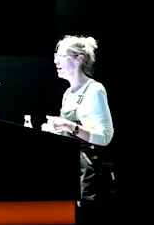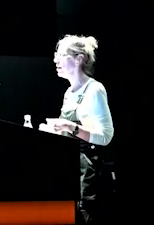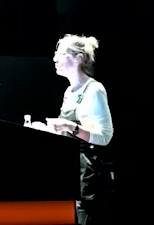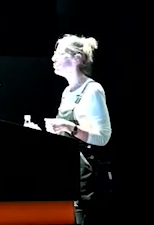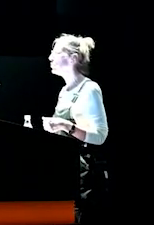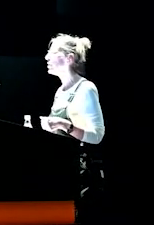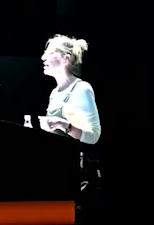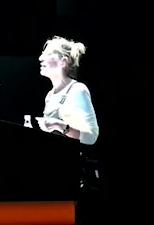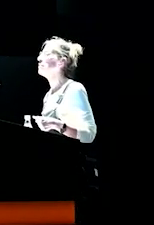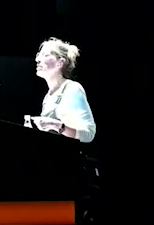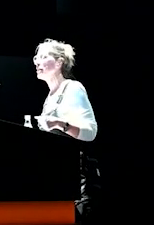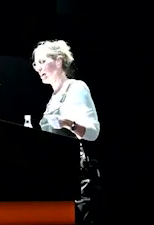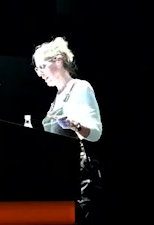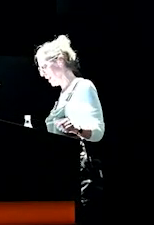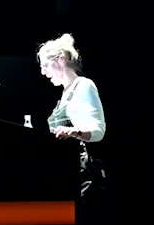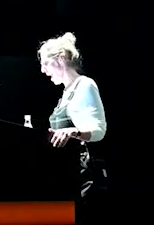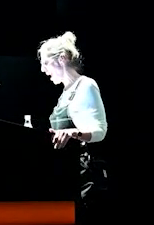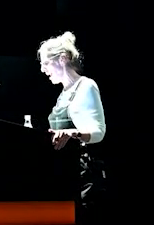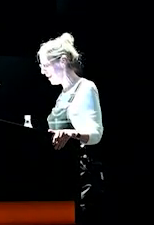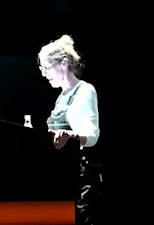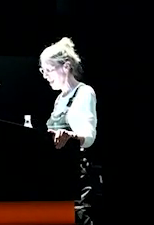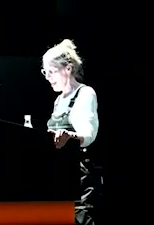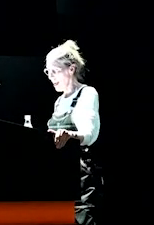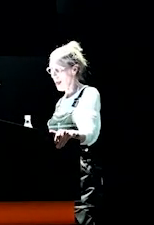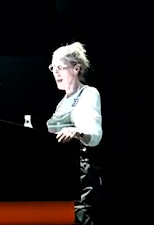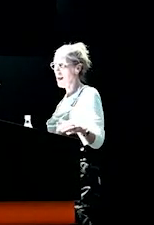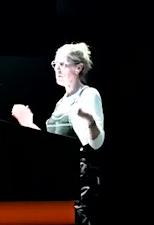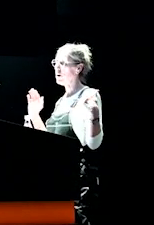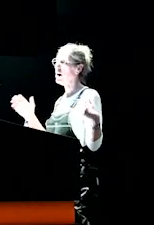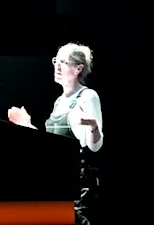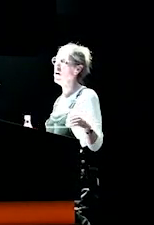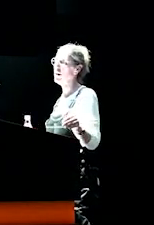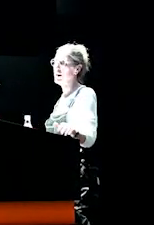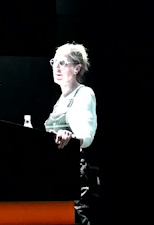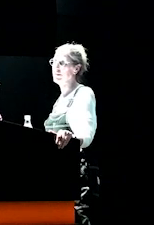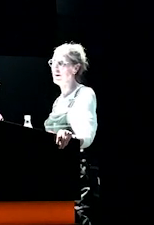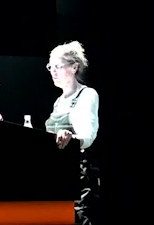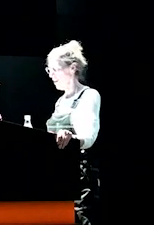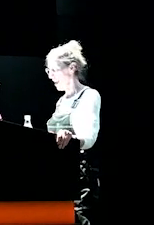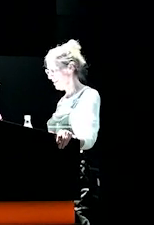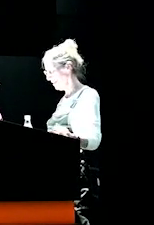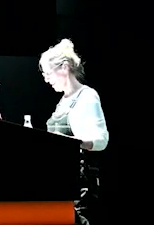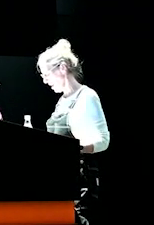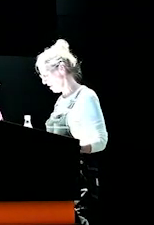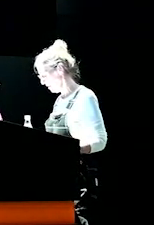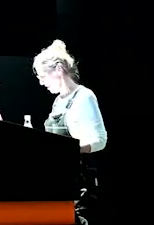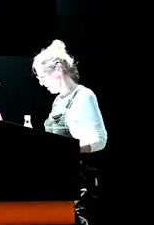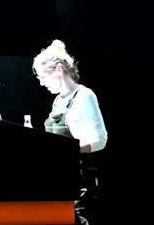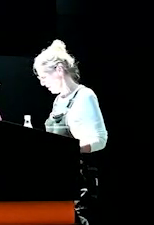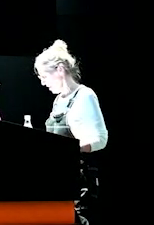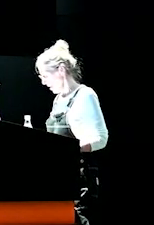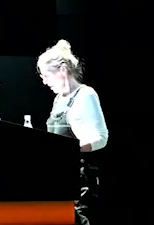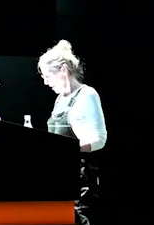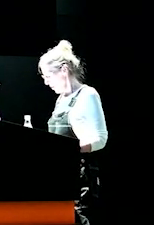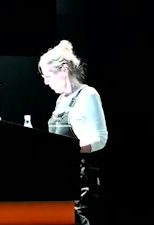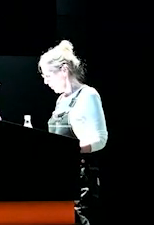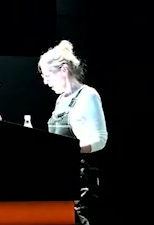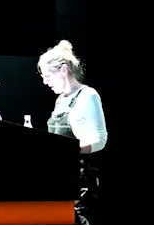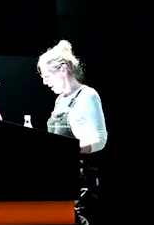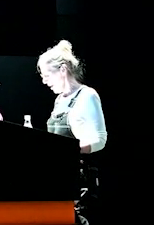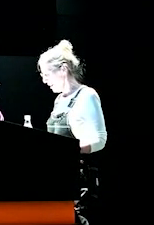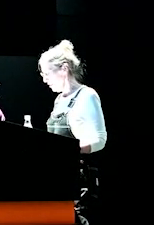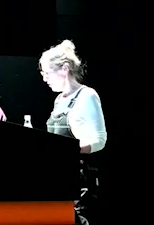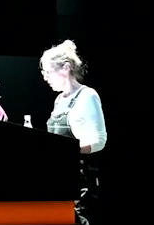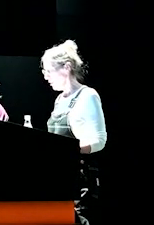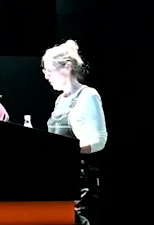it pretty immediately had a broad audience of fans, and we